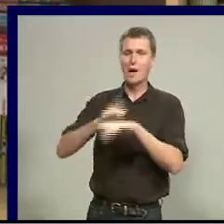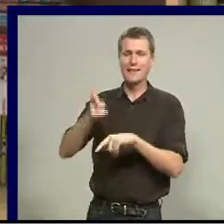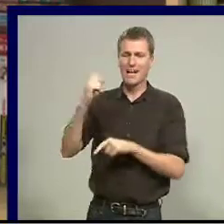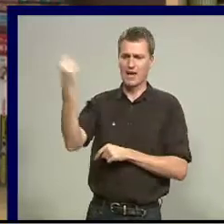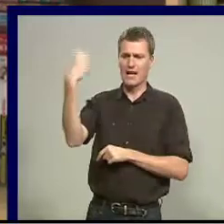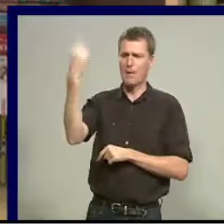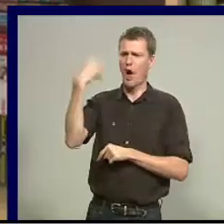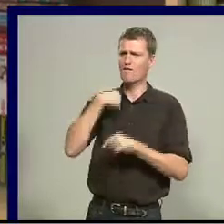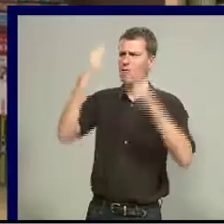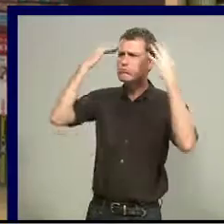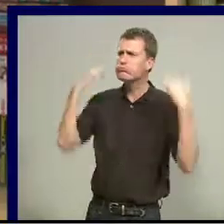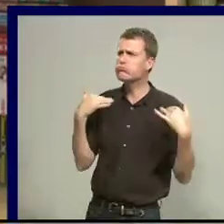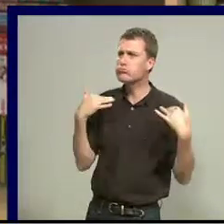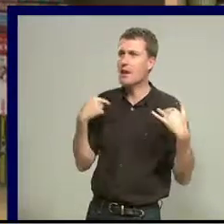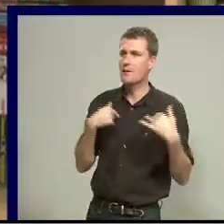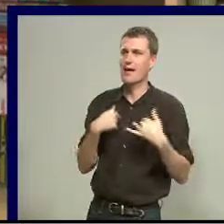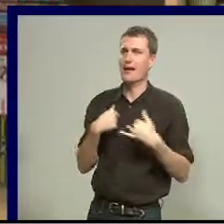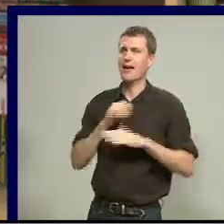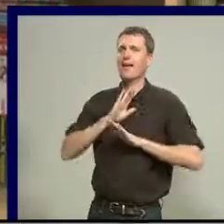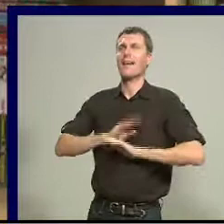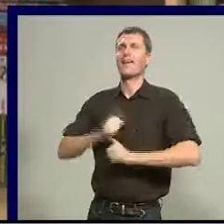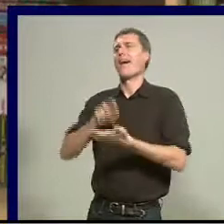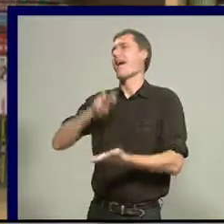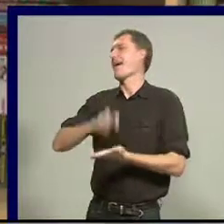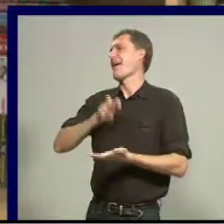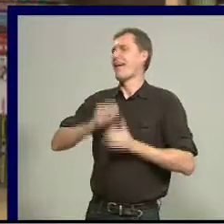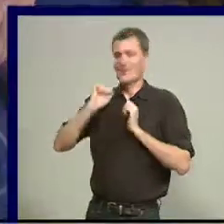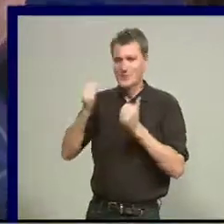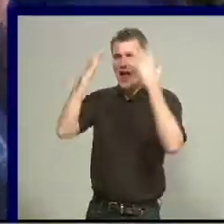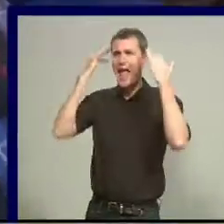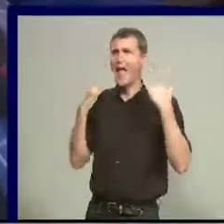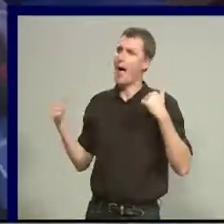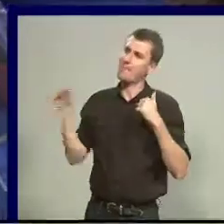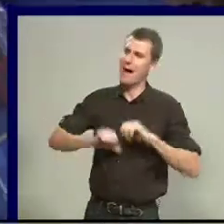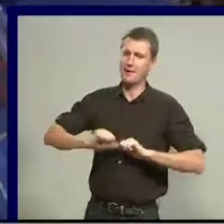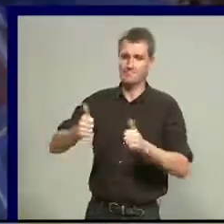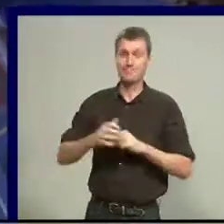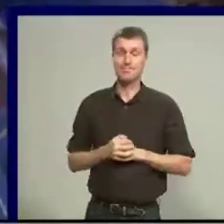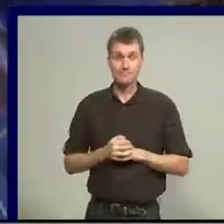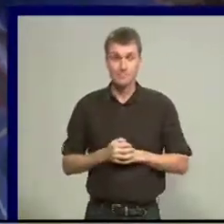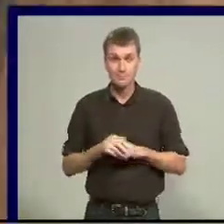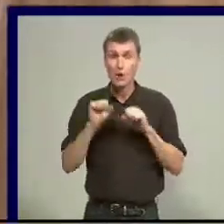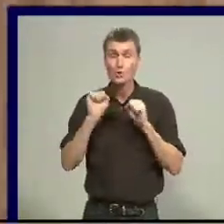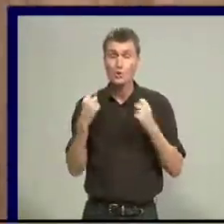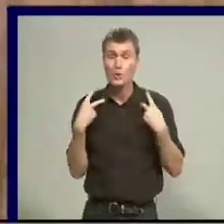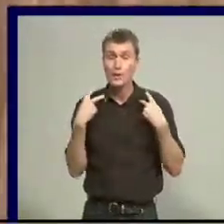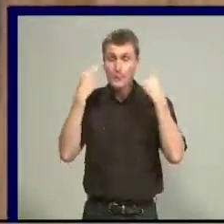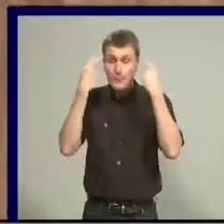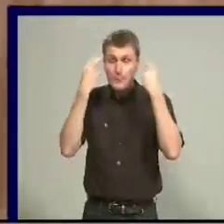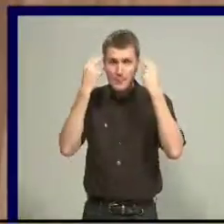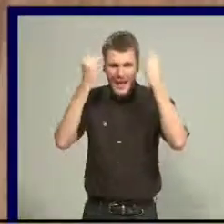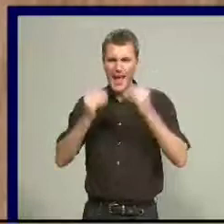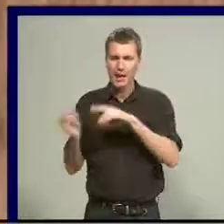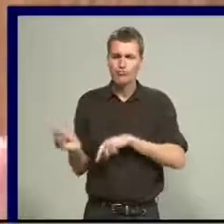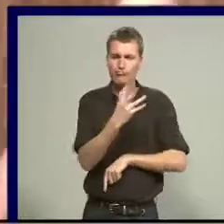my hair out because it was too long. I was ecstatic. It was the best thing ever. The students' hair isn't being wasted. It's being sent to Freedom Wigs